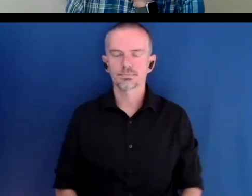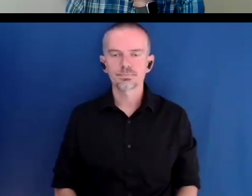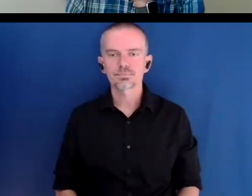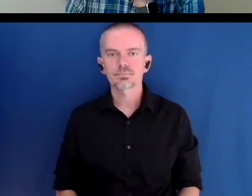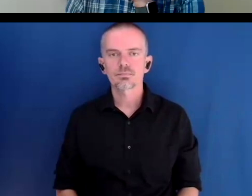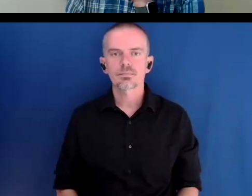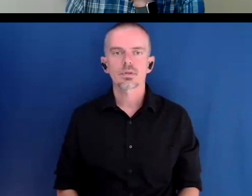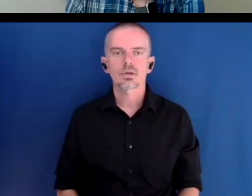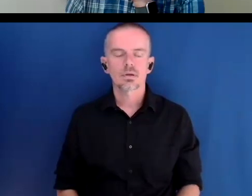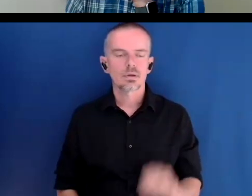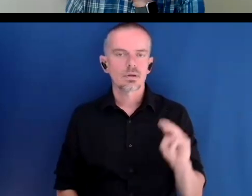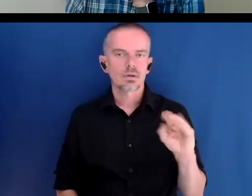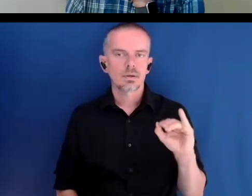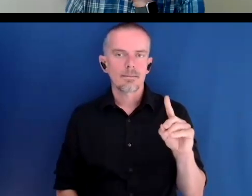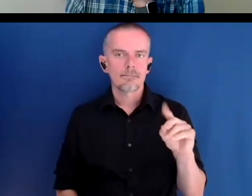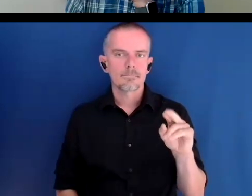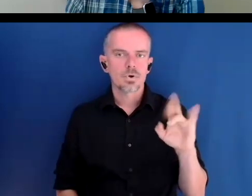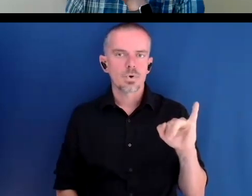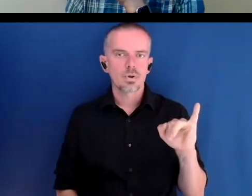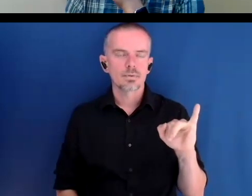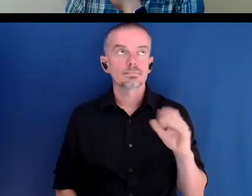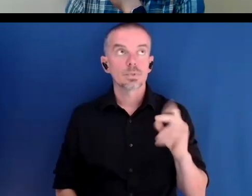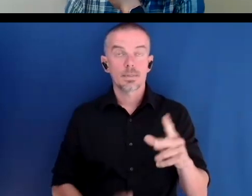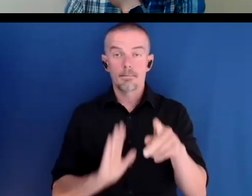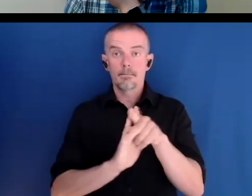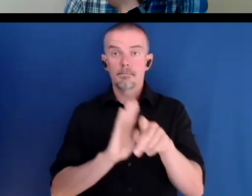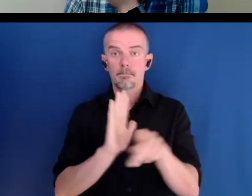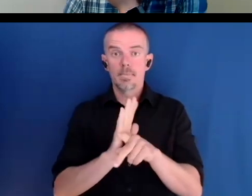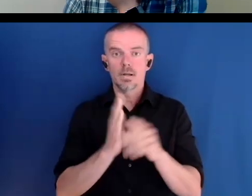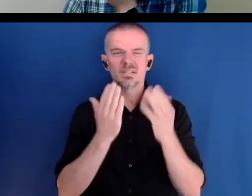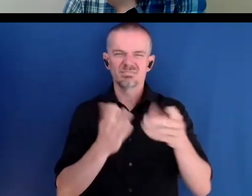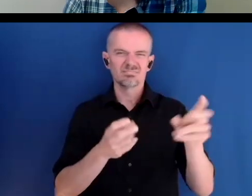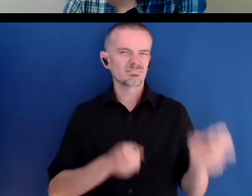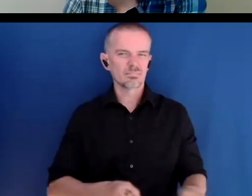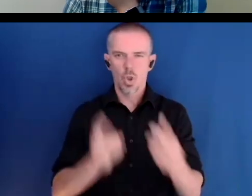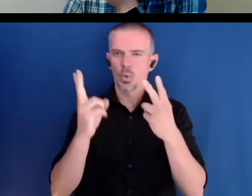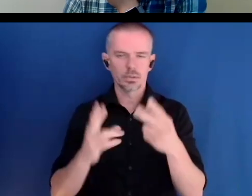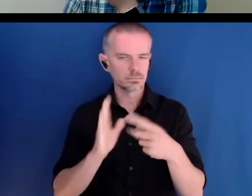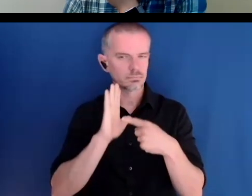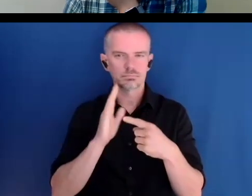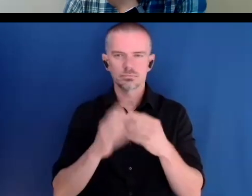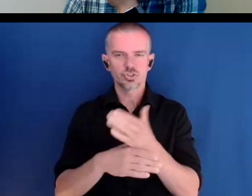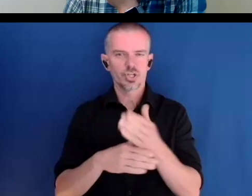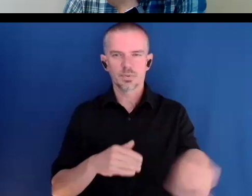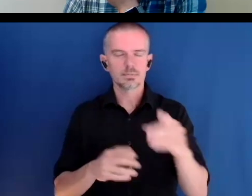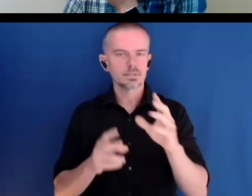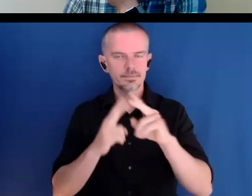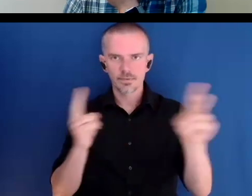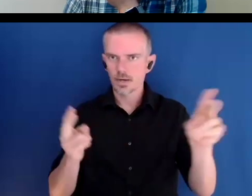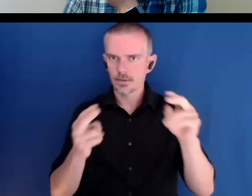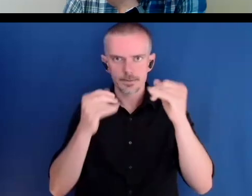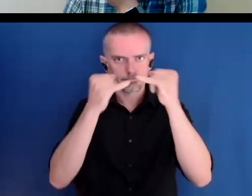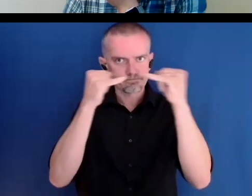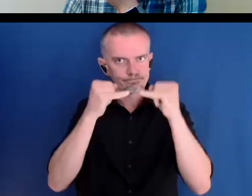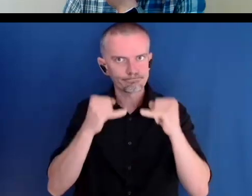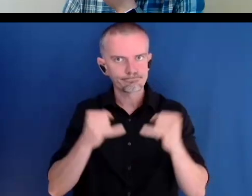So the match policy, it would be good for you to load that for them because it is very specific